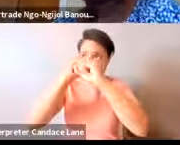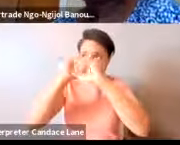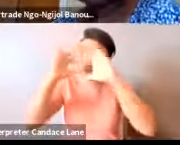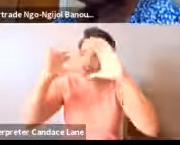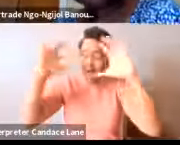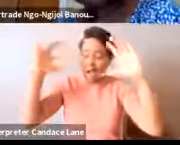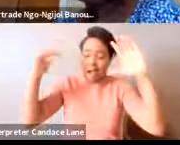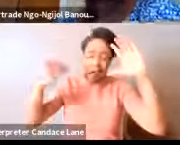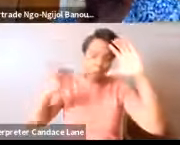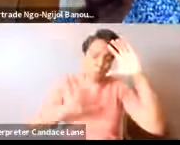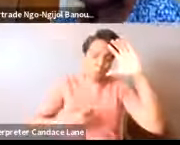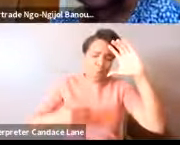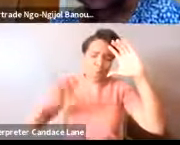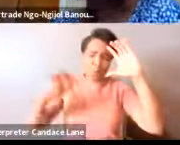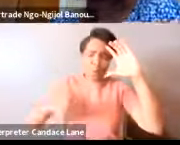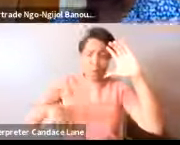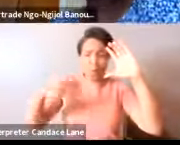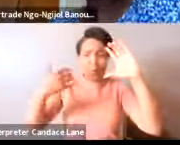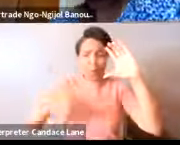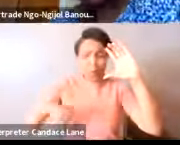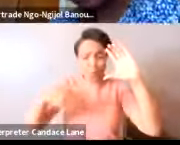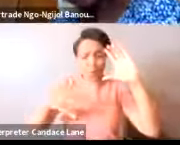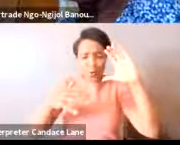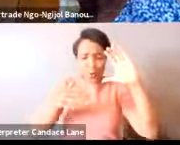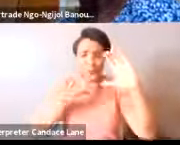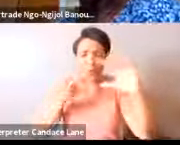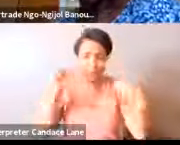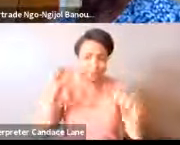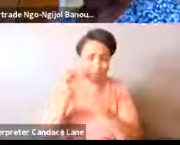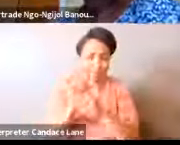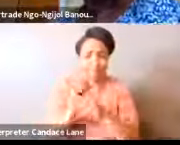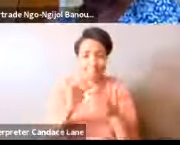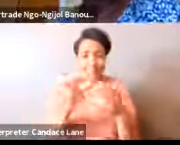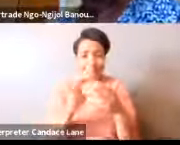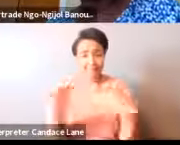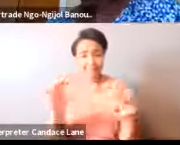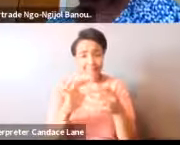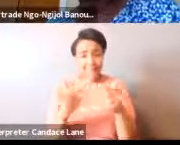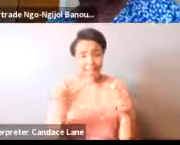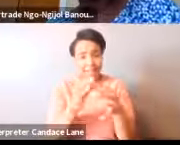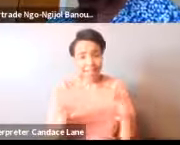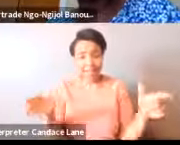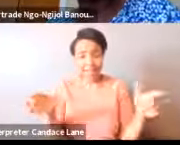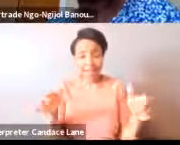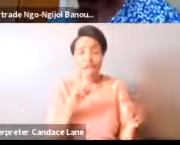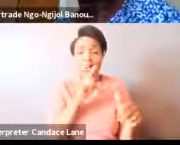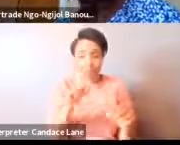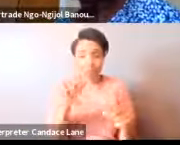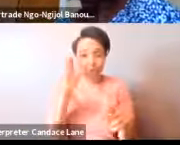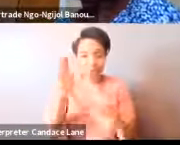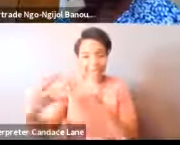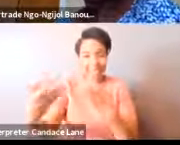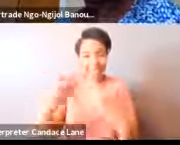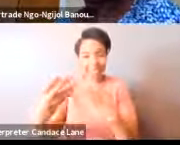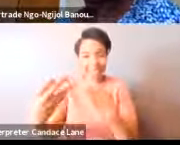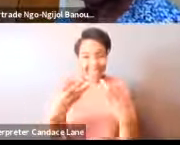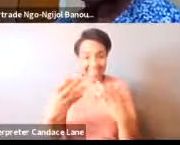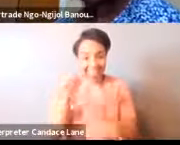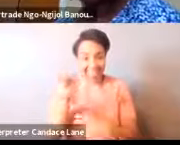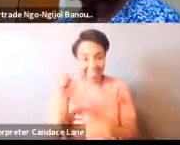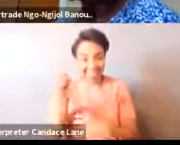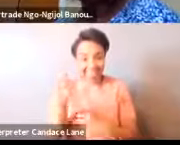ideophones and onomatopoeia and original languages and dialects. And I'm sure you're going to tell us more about that